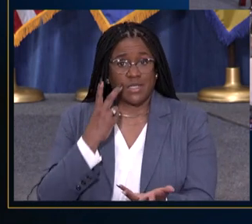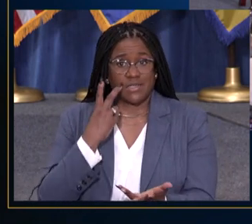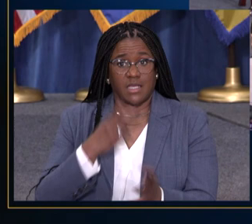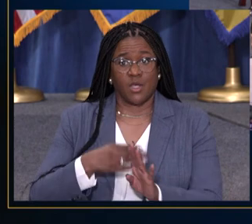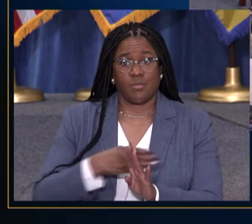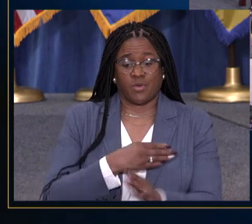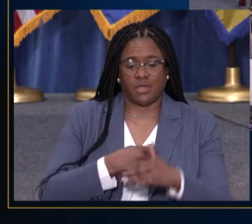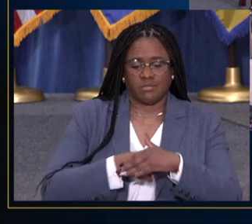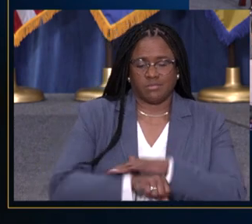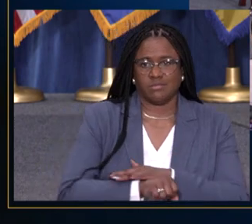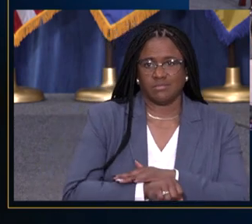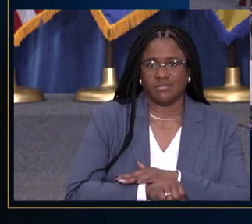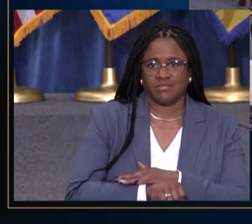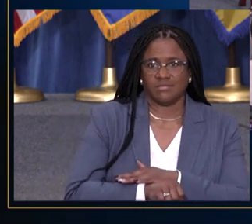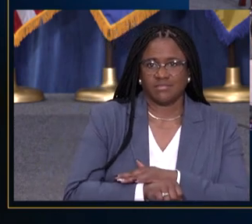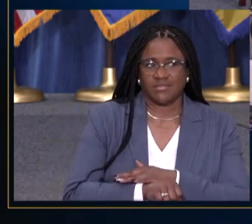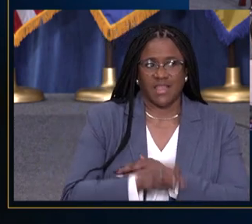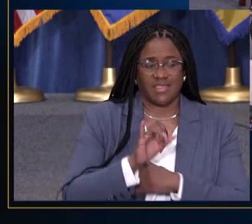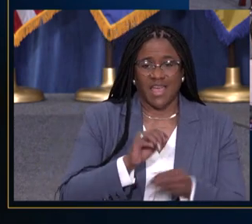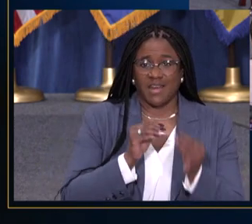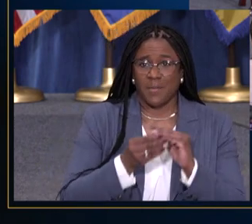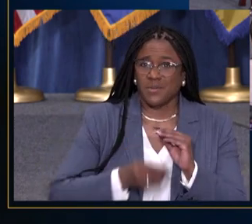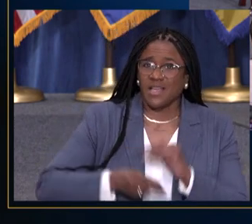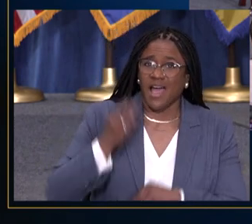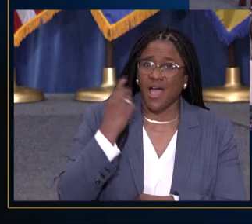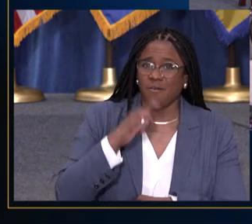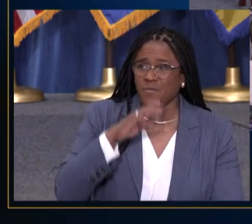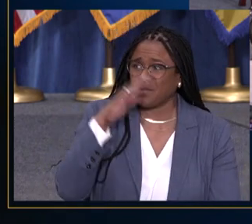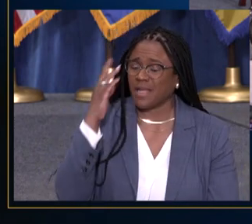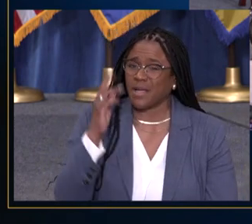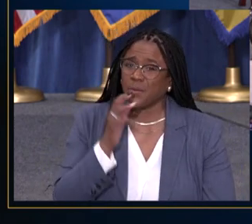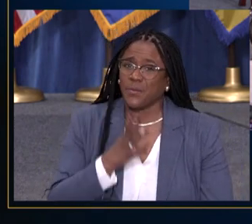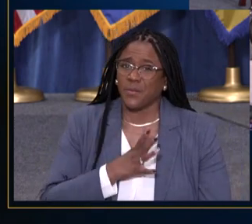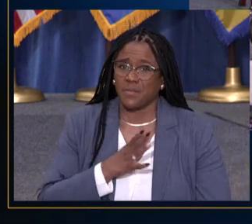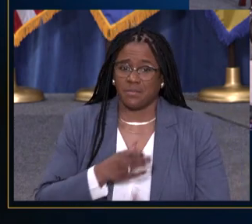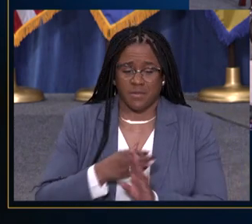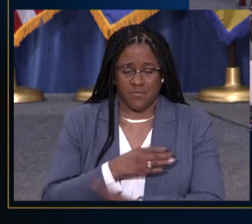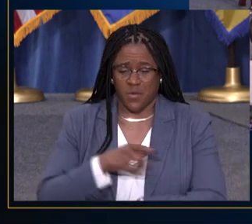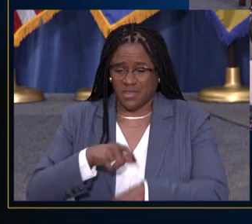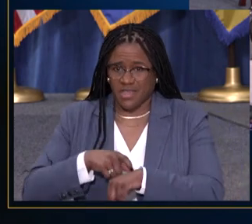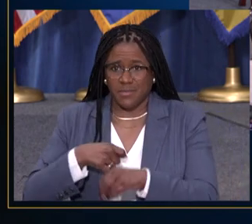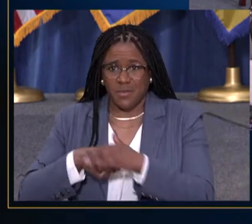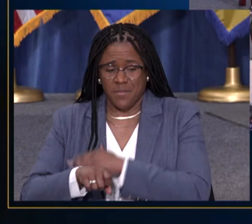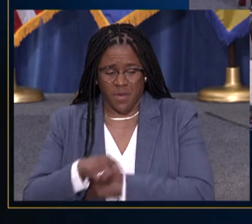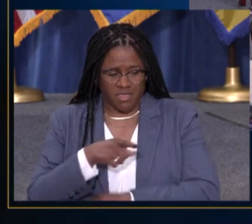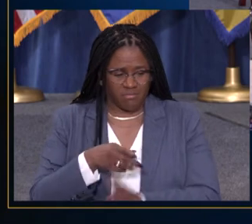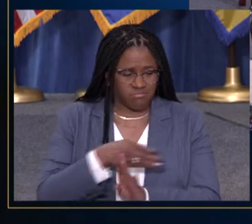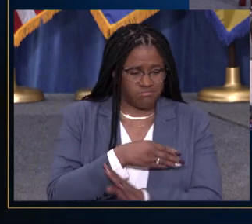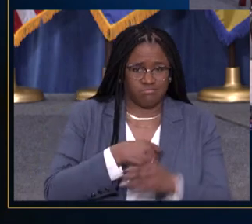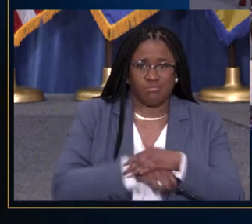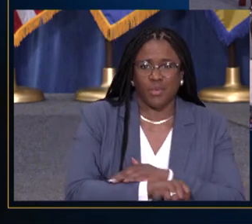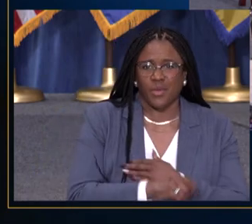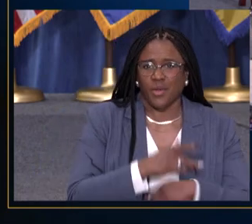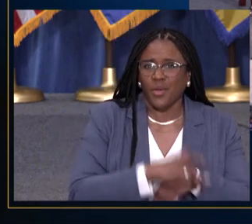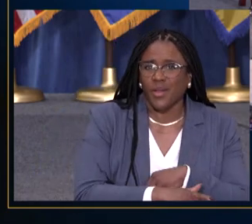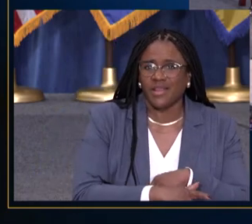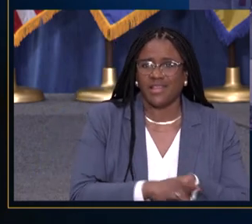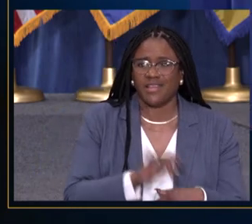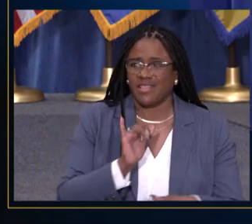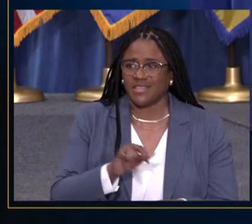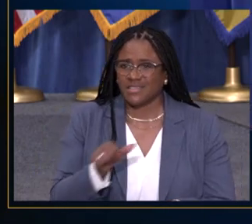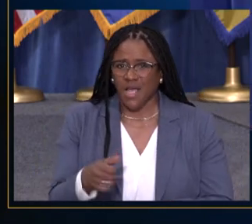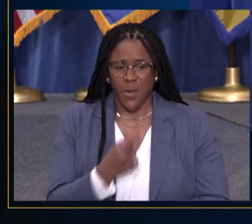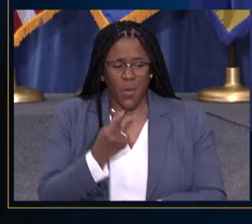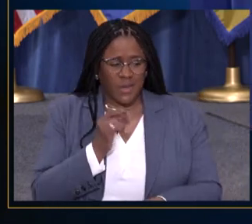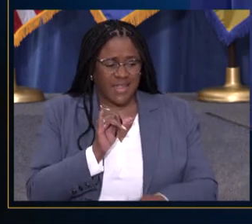rate, it's significantly higher for Black women. And when you start to dig down deep into it, it's not only just those things